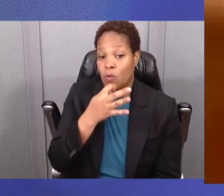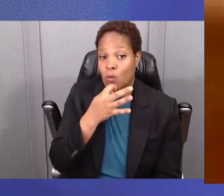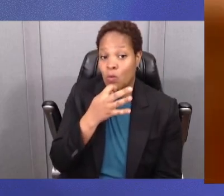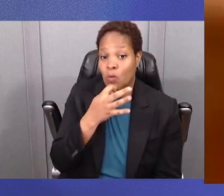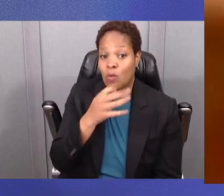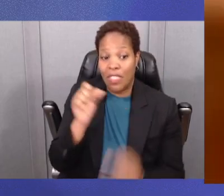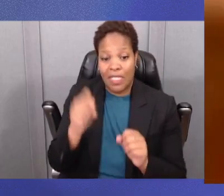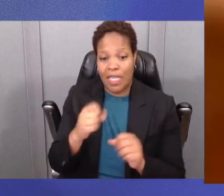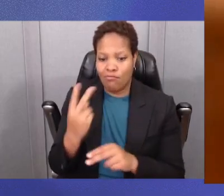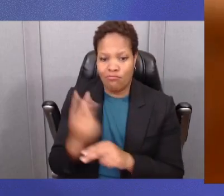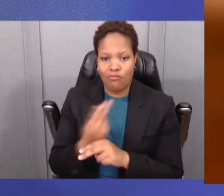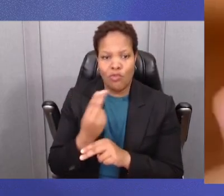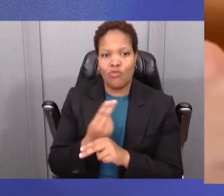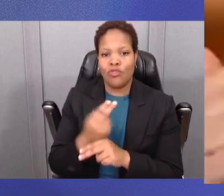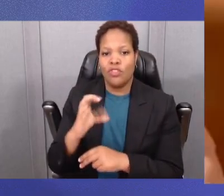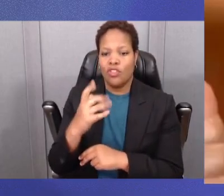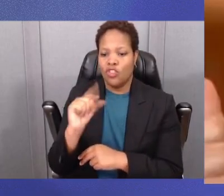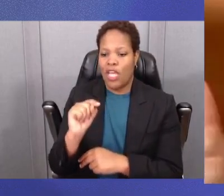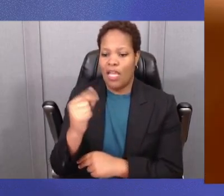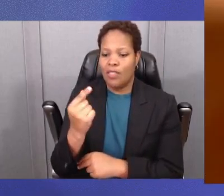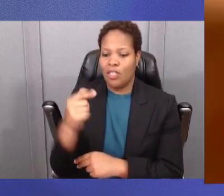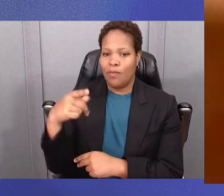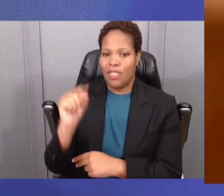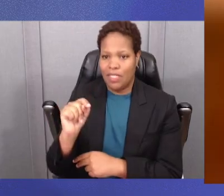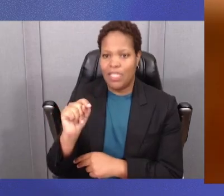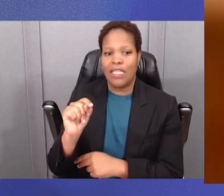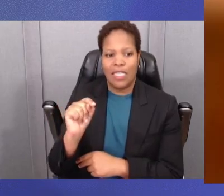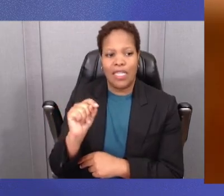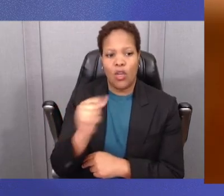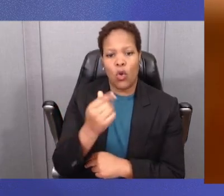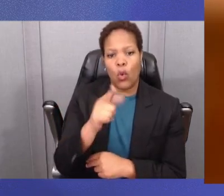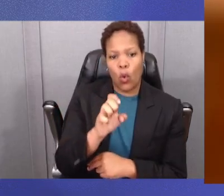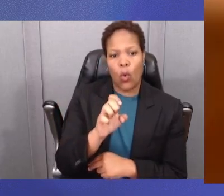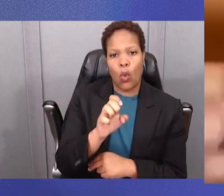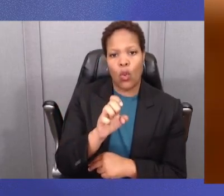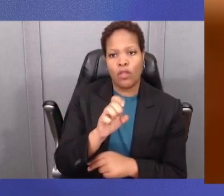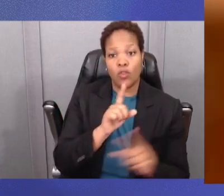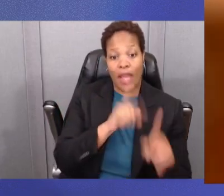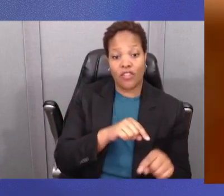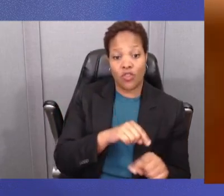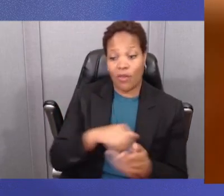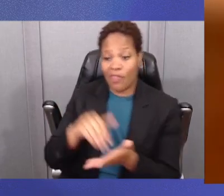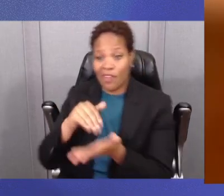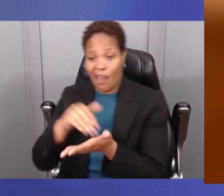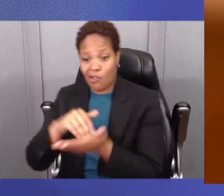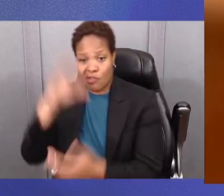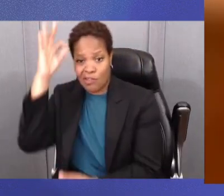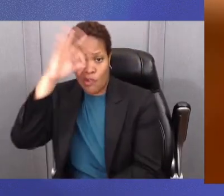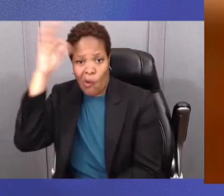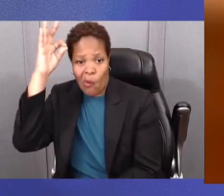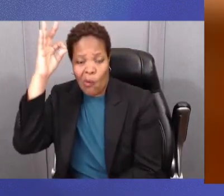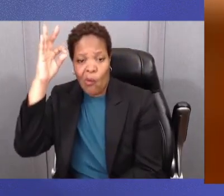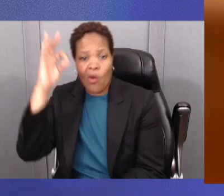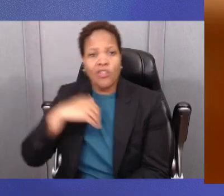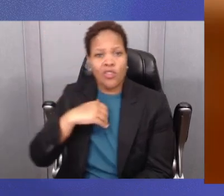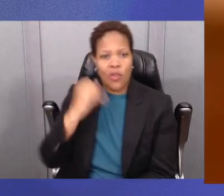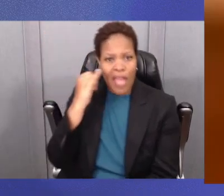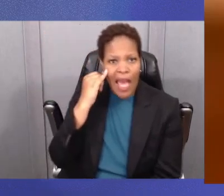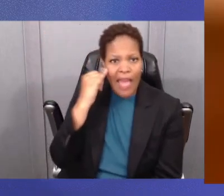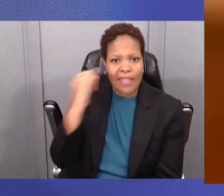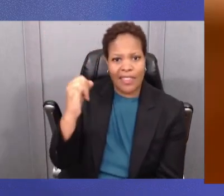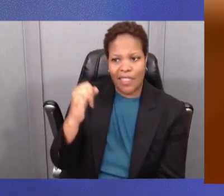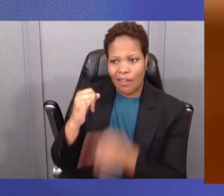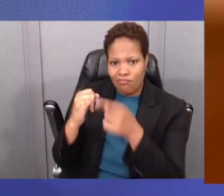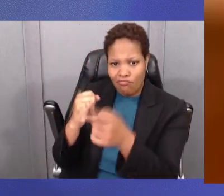ChatGPT or Google to get an answer that the doctor might not know. So the idea that all the knowledge belongs to the physician or